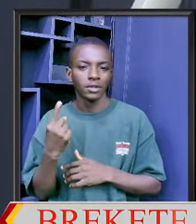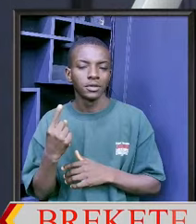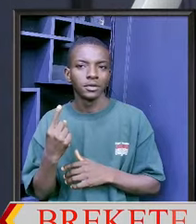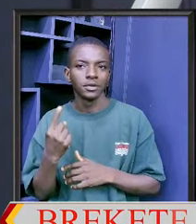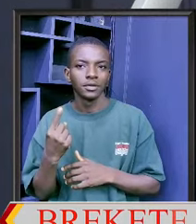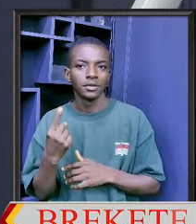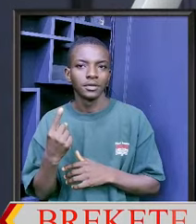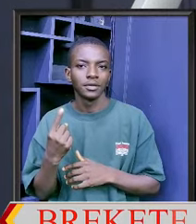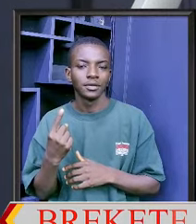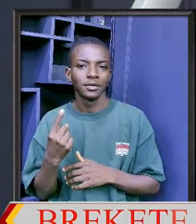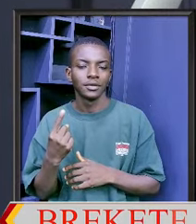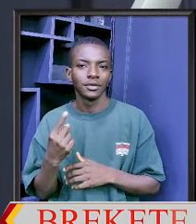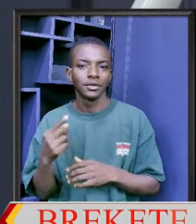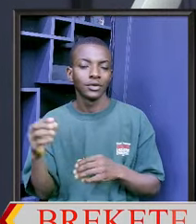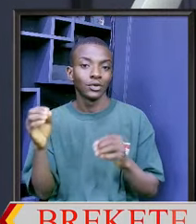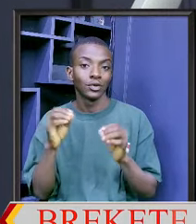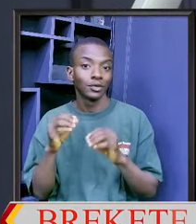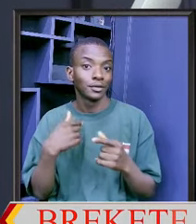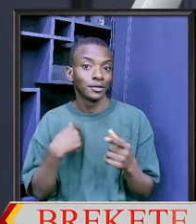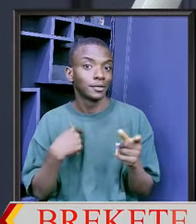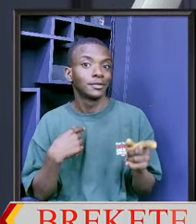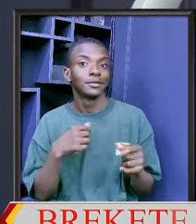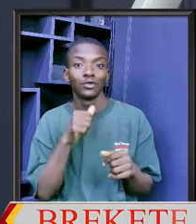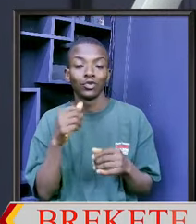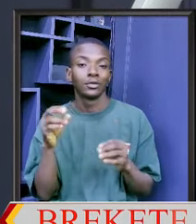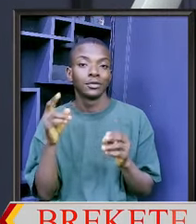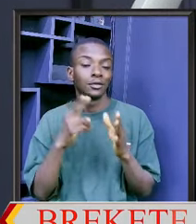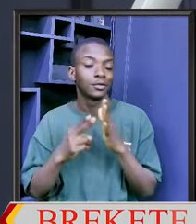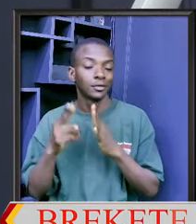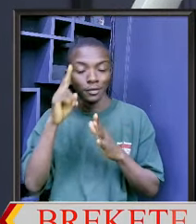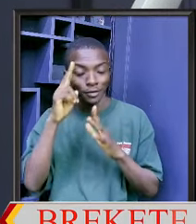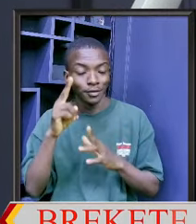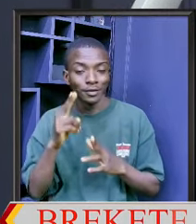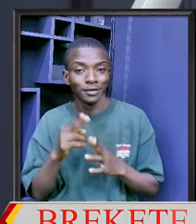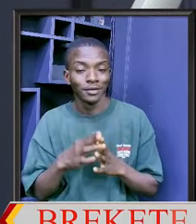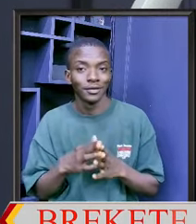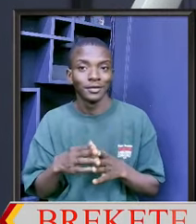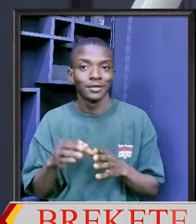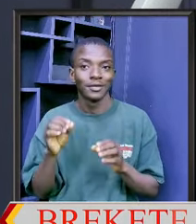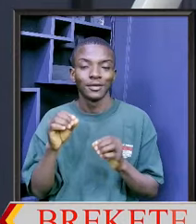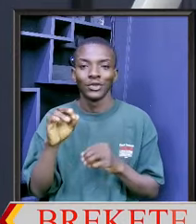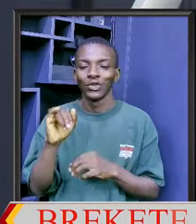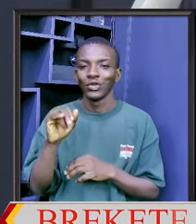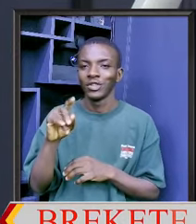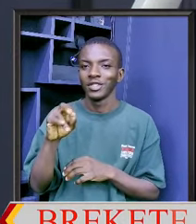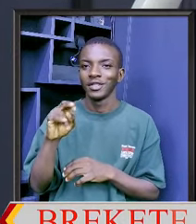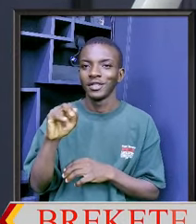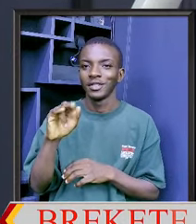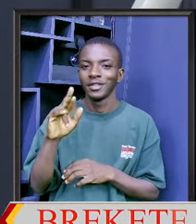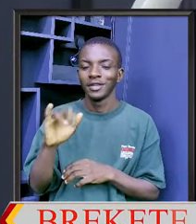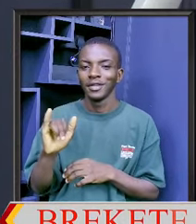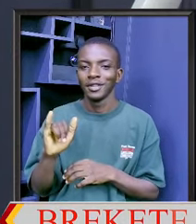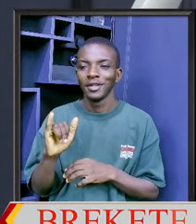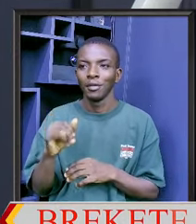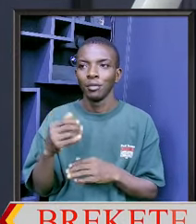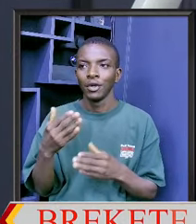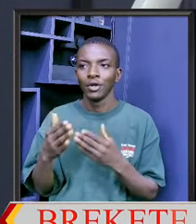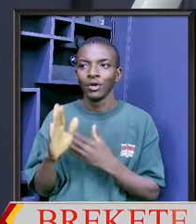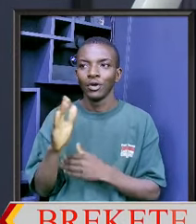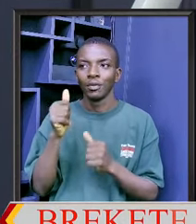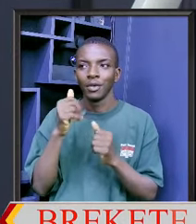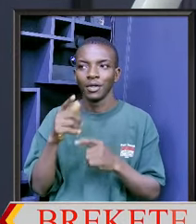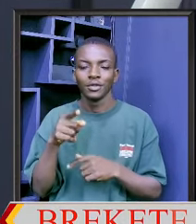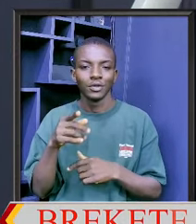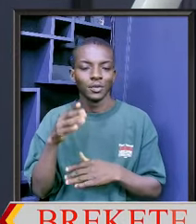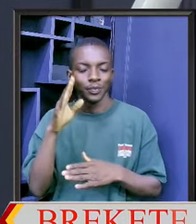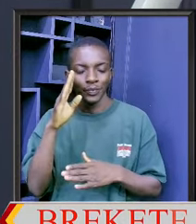honorable one. Oh, be honorable, no, na ordinary be this, so. Yes, sir, na ordinary, sir. Well done, ma. May God bless you, sir.